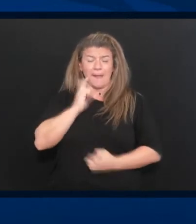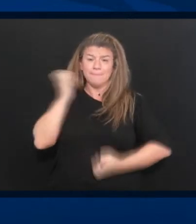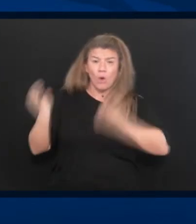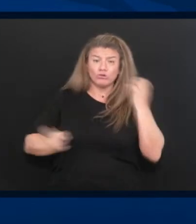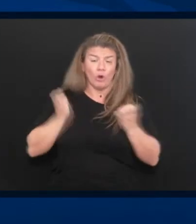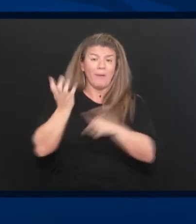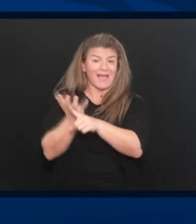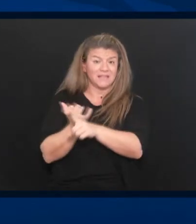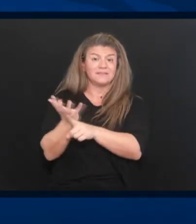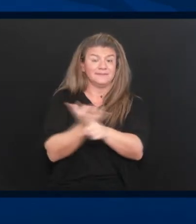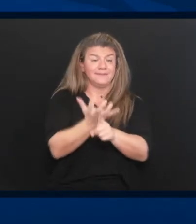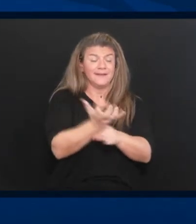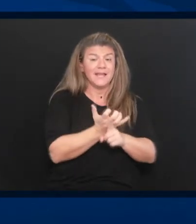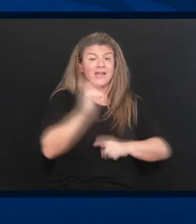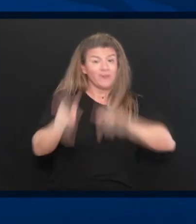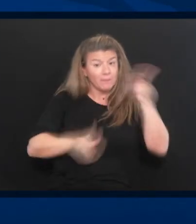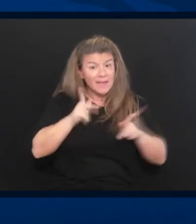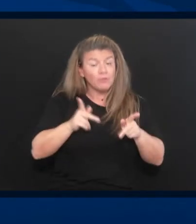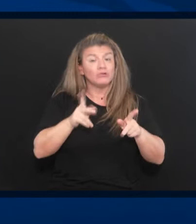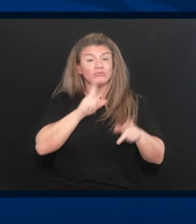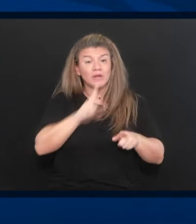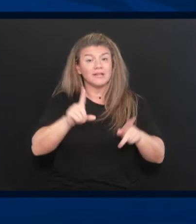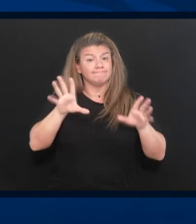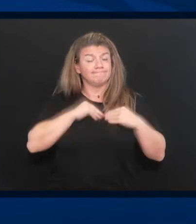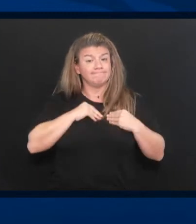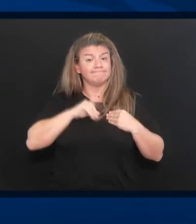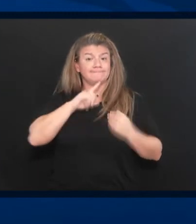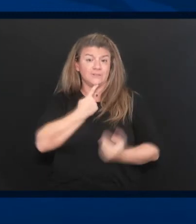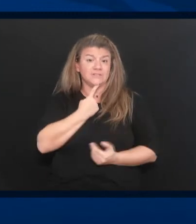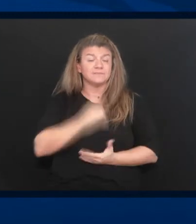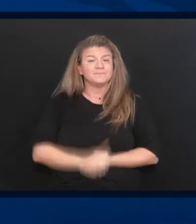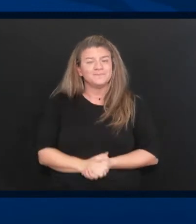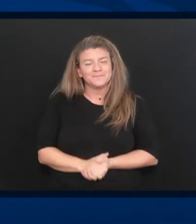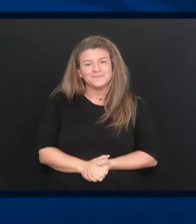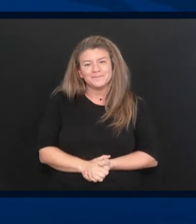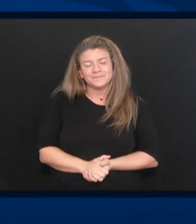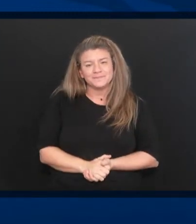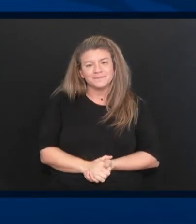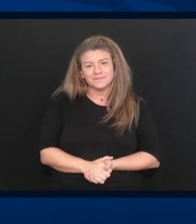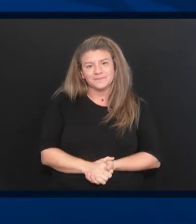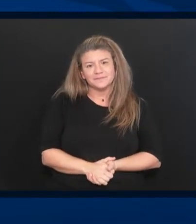plea for people to take it seriously. Thank you.